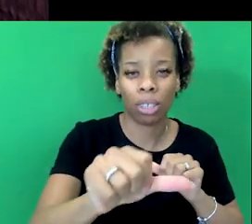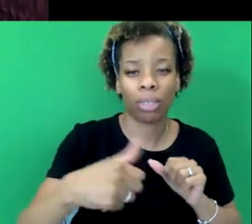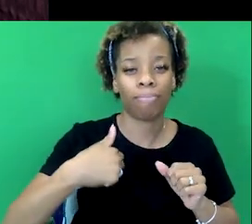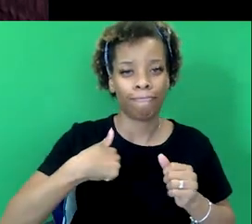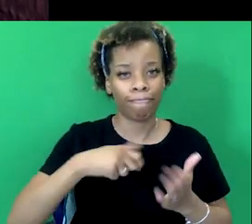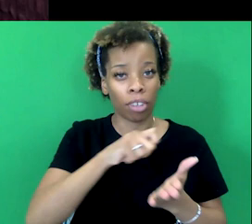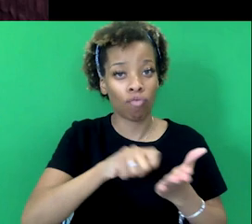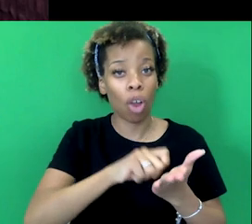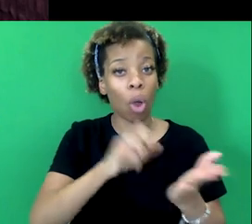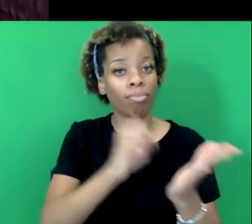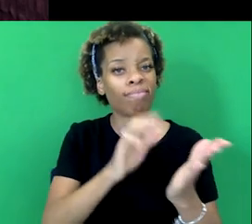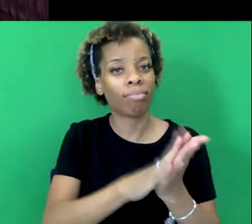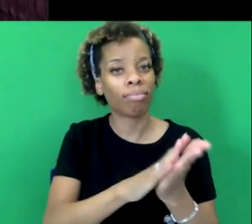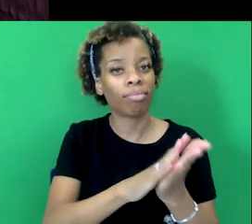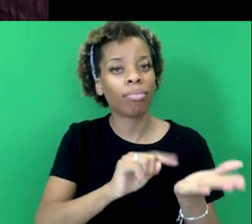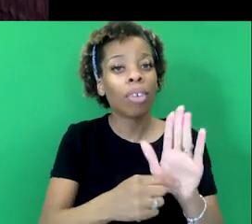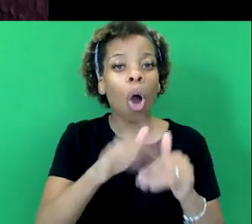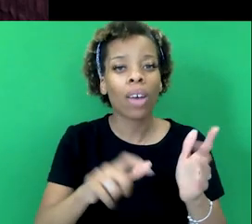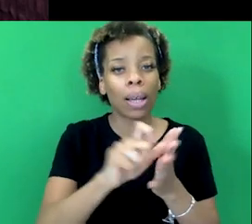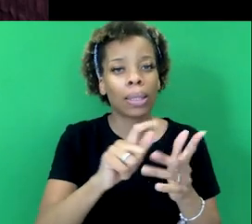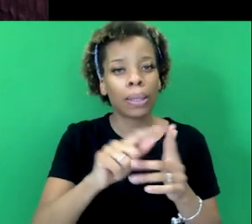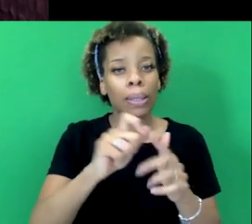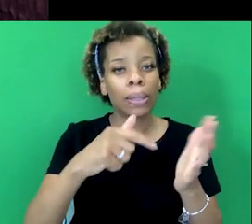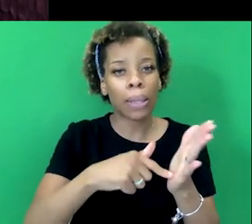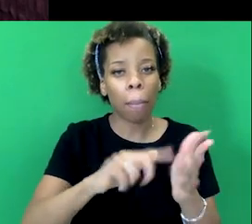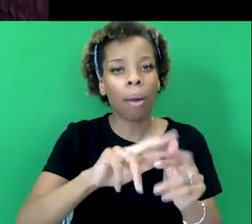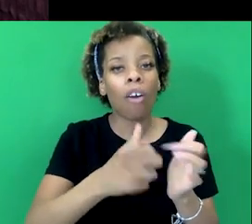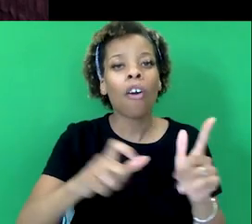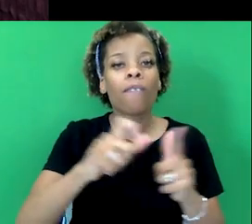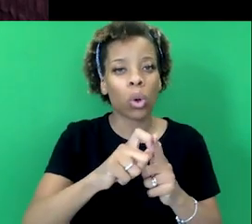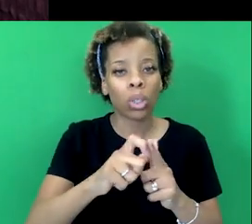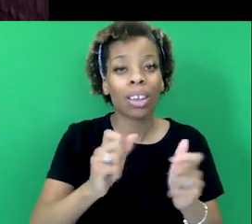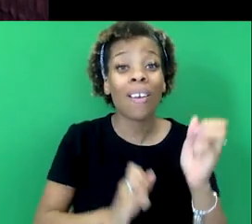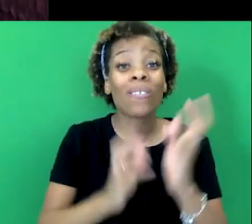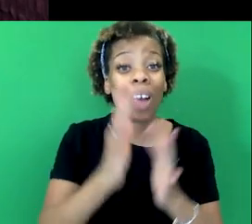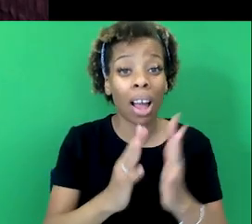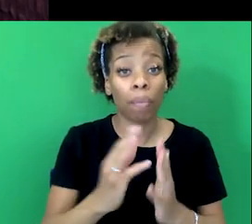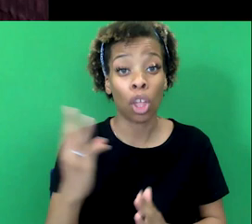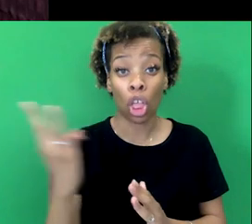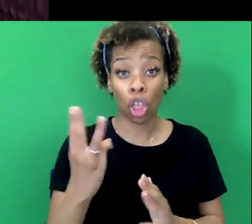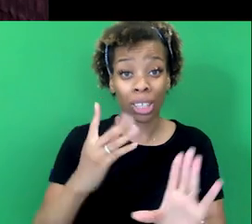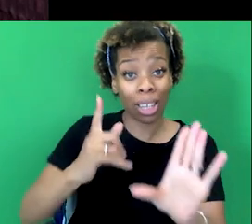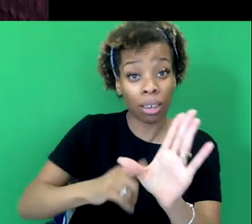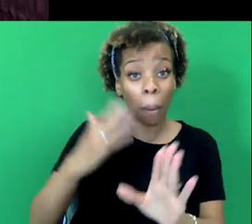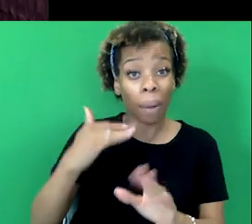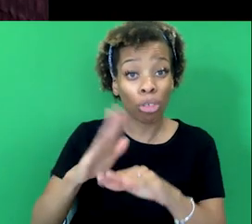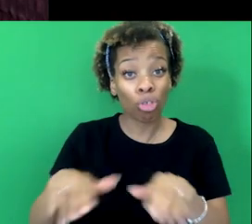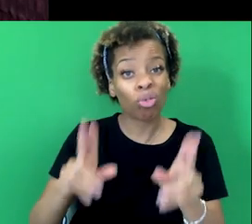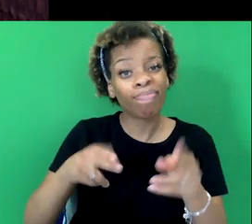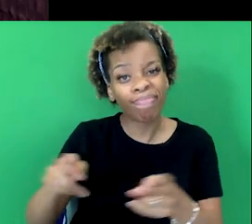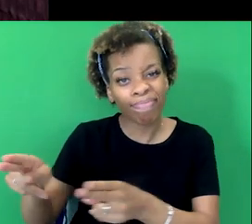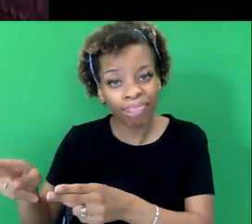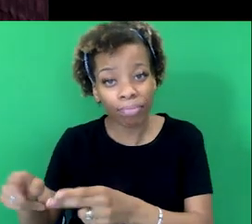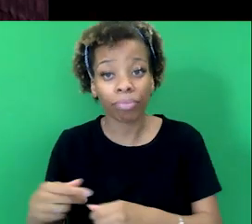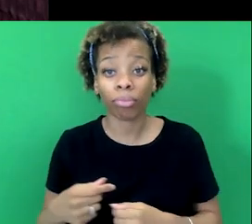fire. Uh-huh. 13 young Black kids died despite